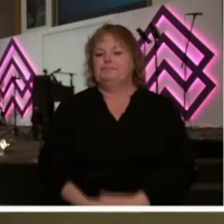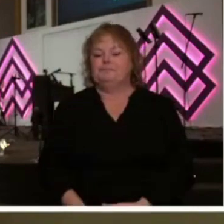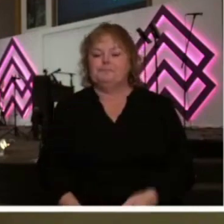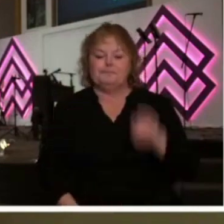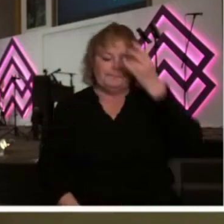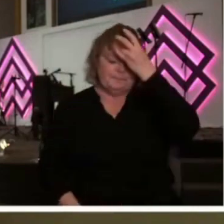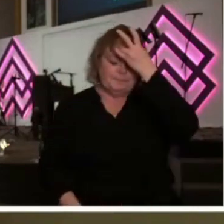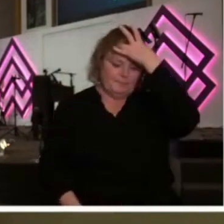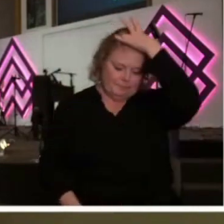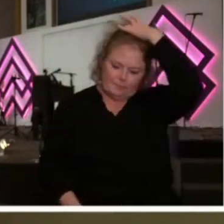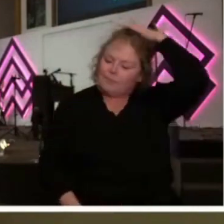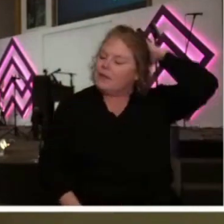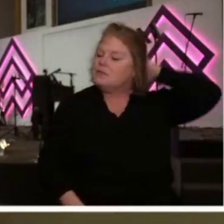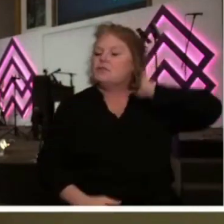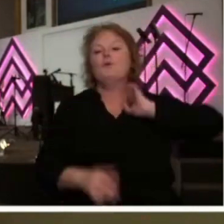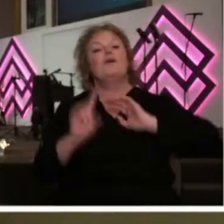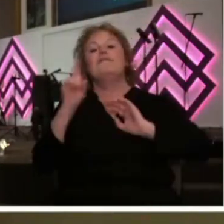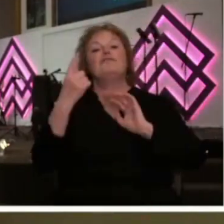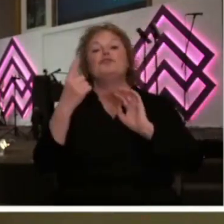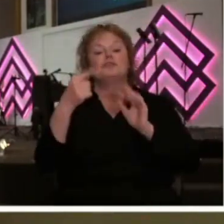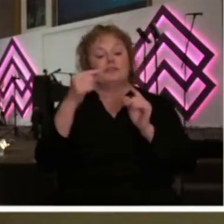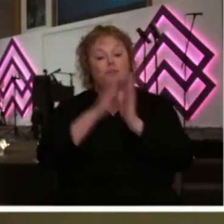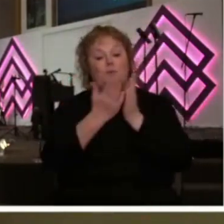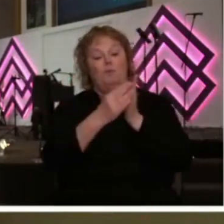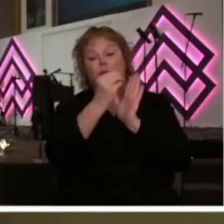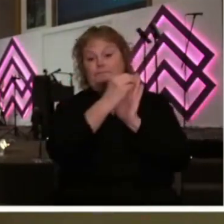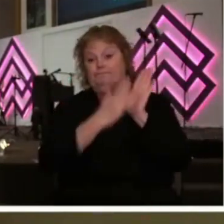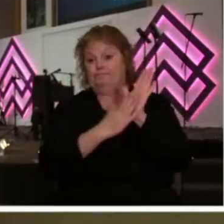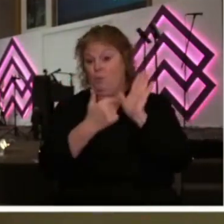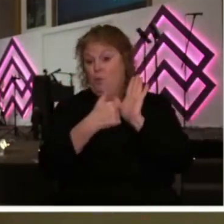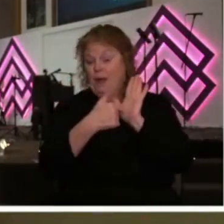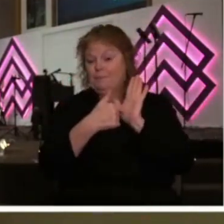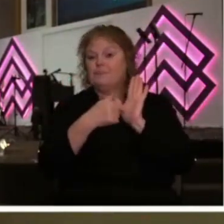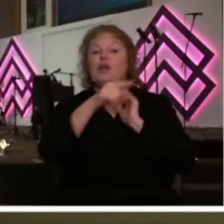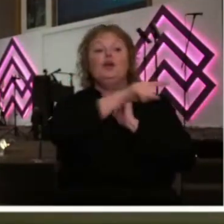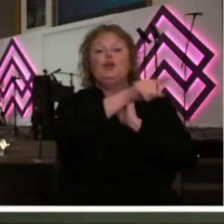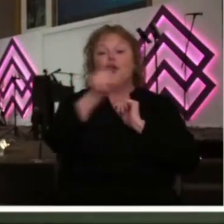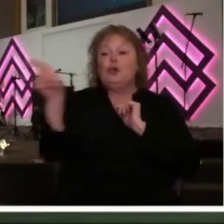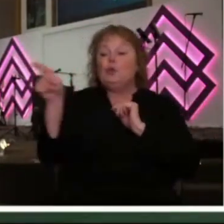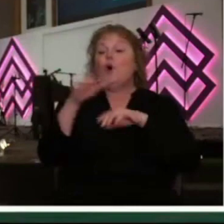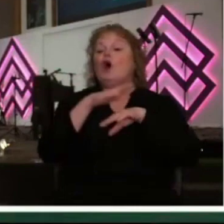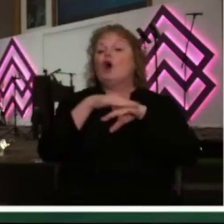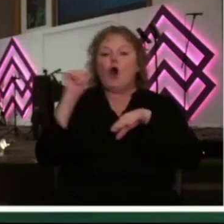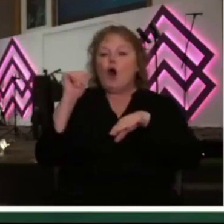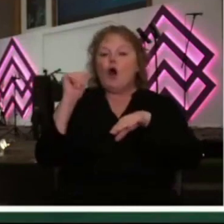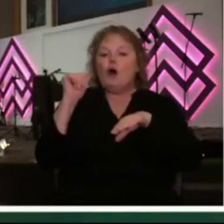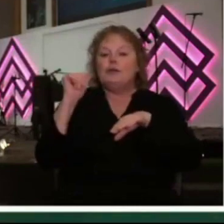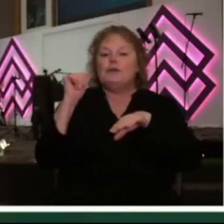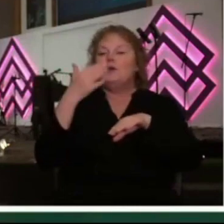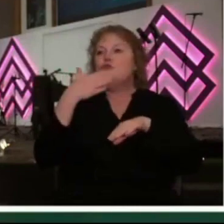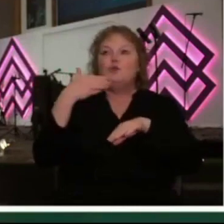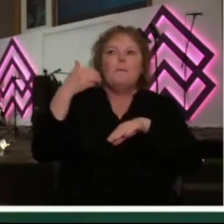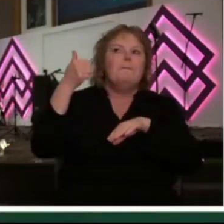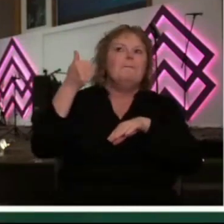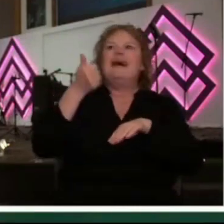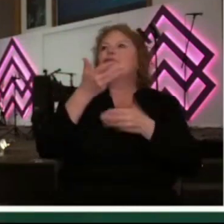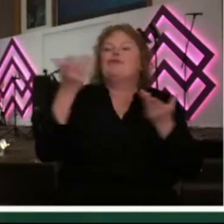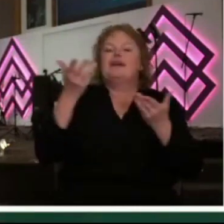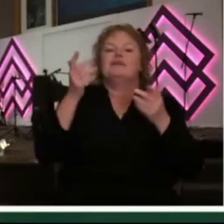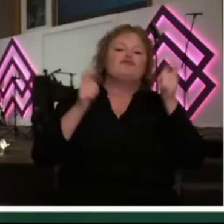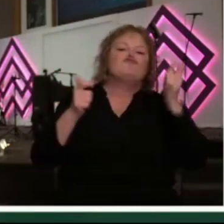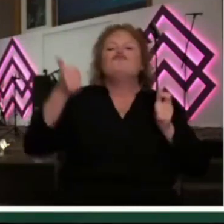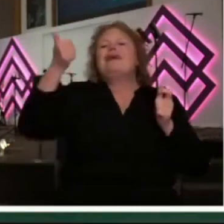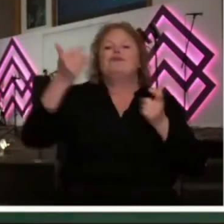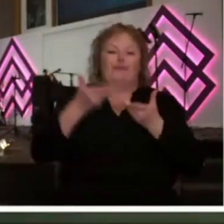The first thing that I would like you to write down as point number one in your booklets is you are called to greater things. You are called to